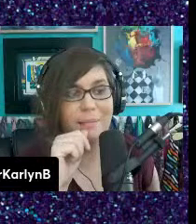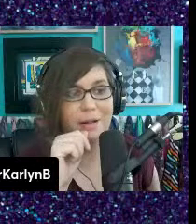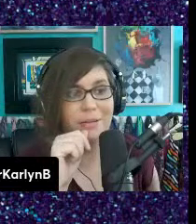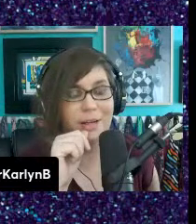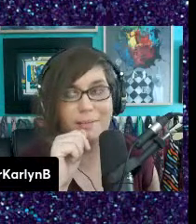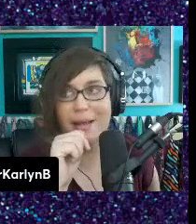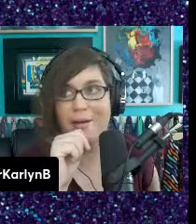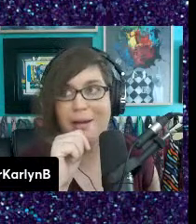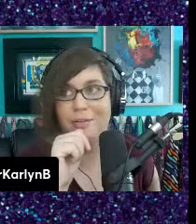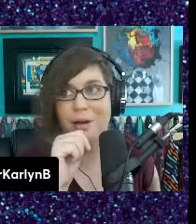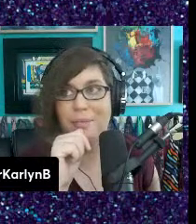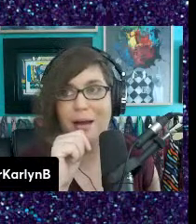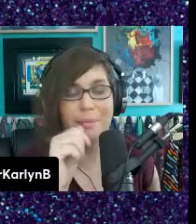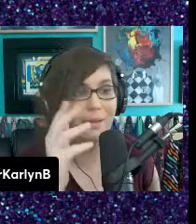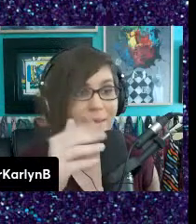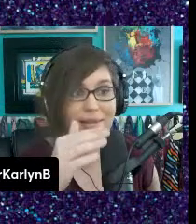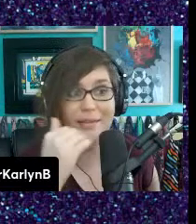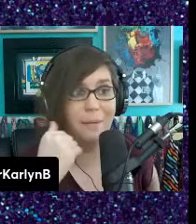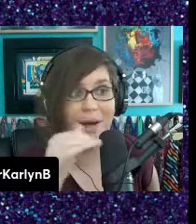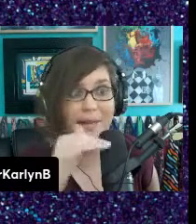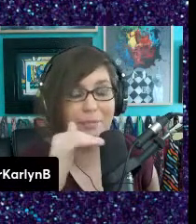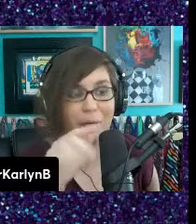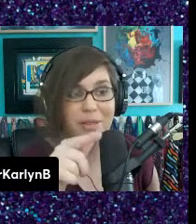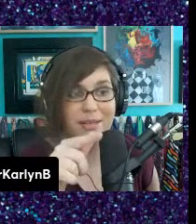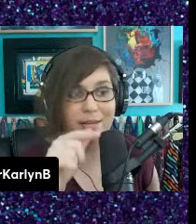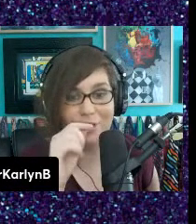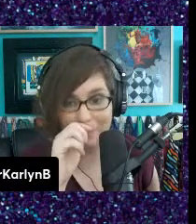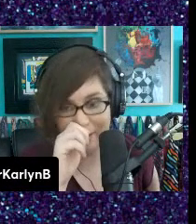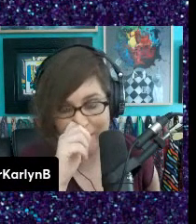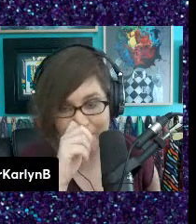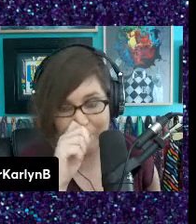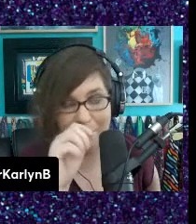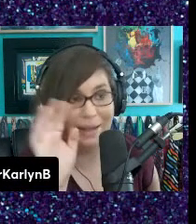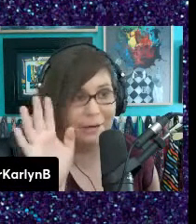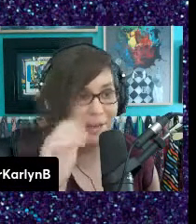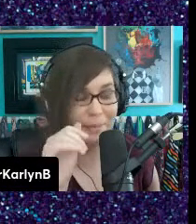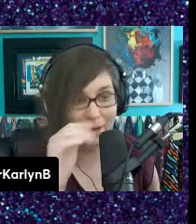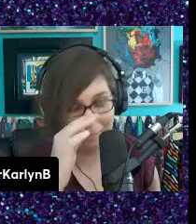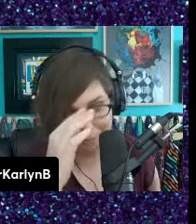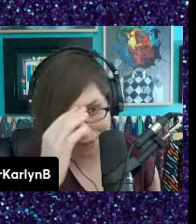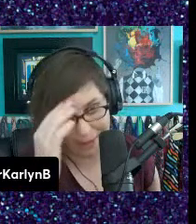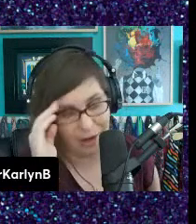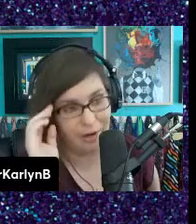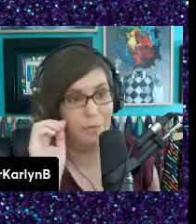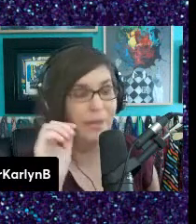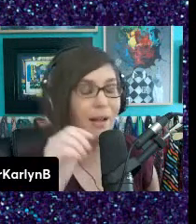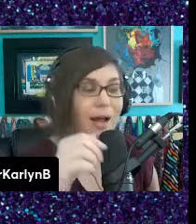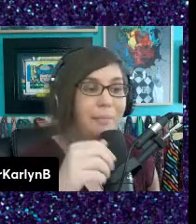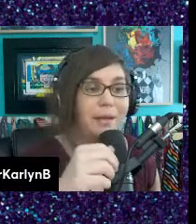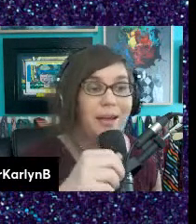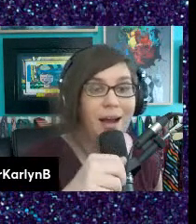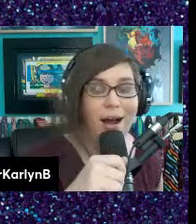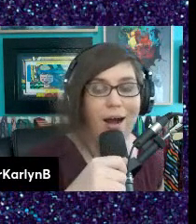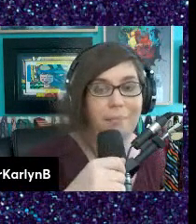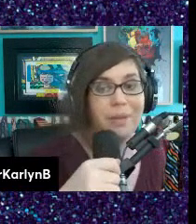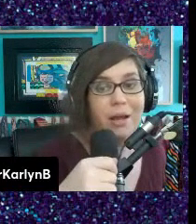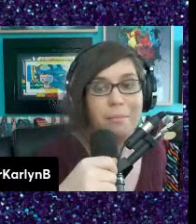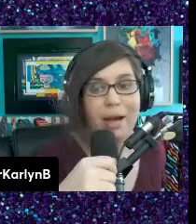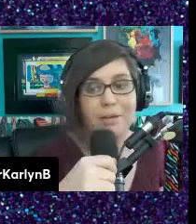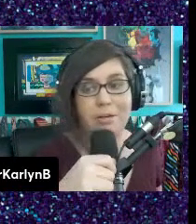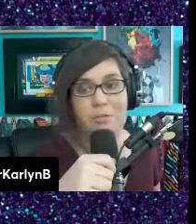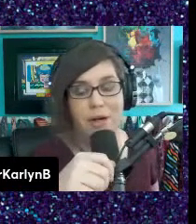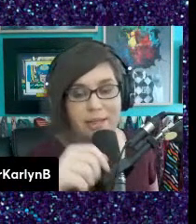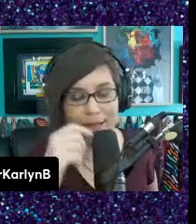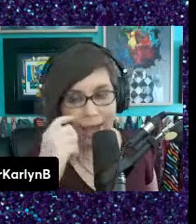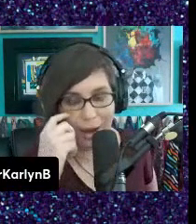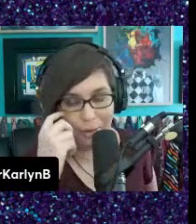I apologize that my internet dropped out, but like this is not my problem. This is legitimately their problem. My internet's back up and running now. I don't know what the hell happened. But I